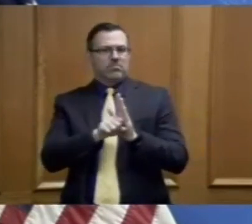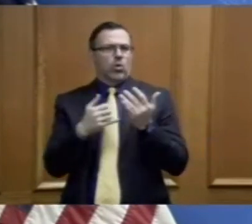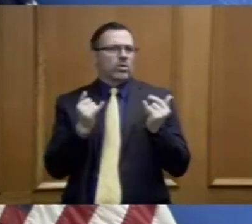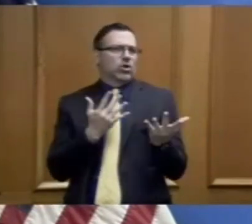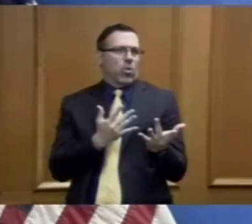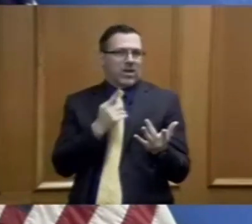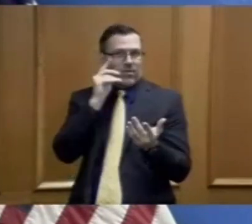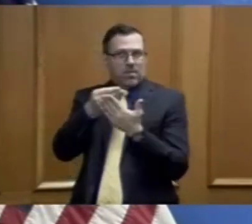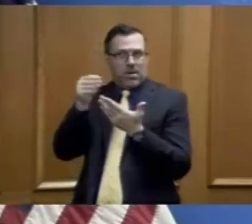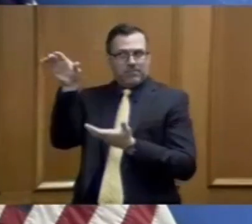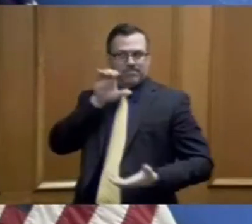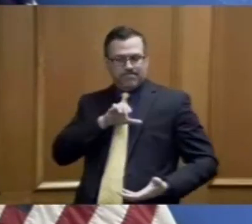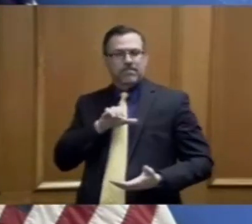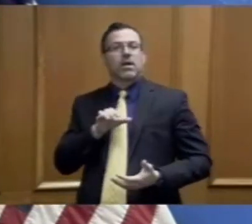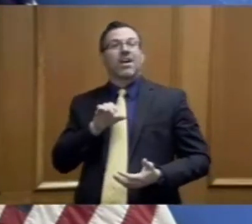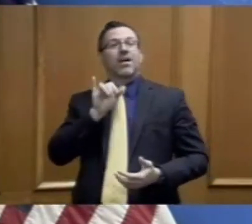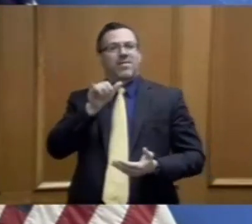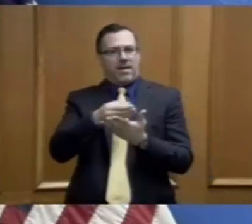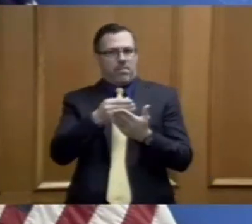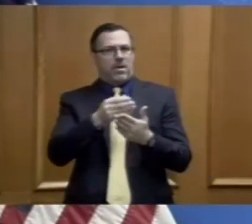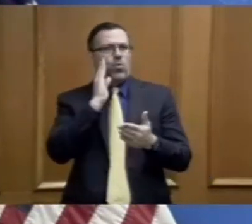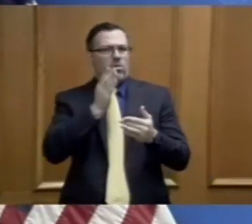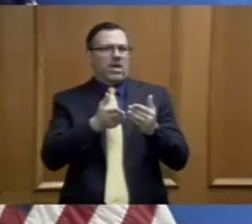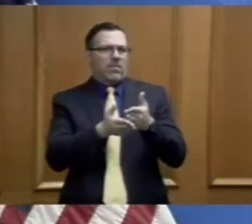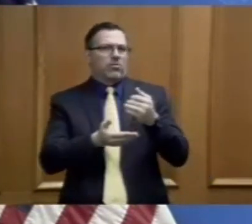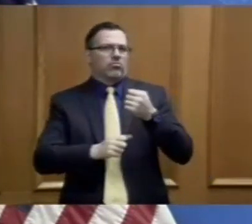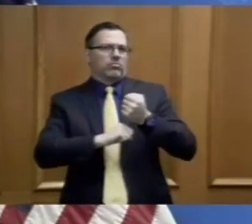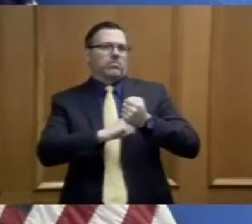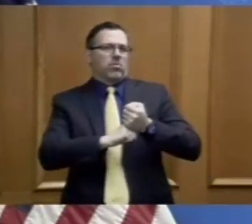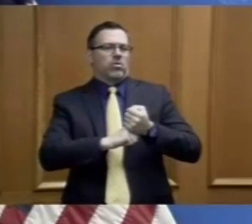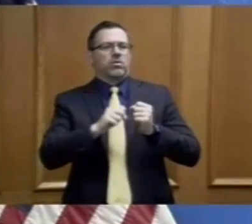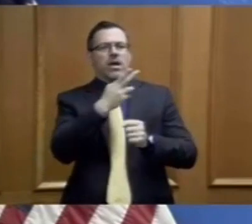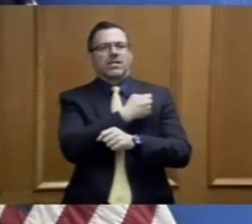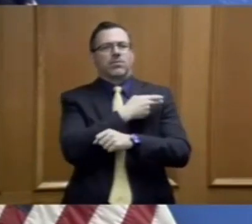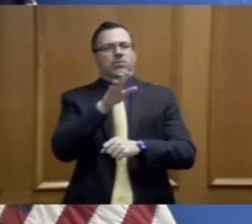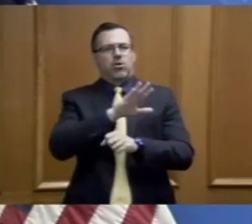provide assistance specifically to hospitals in every part of the state.